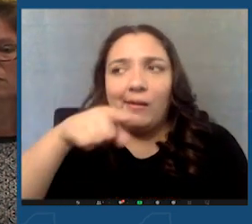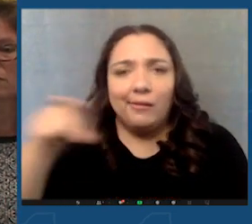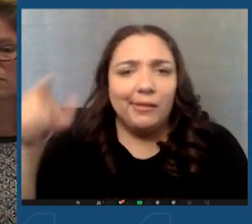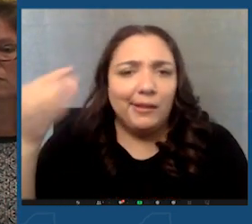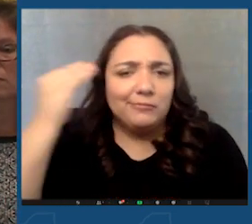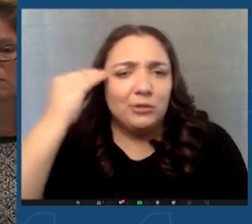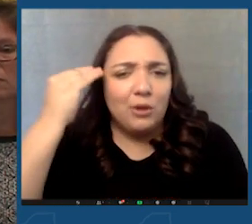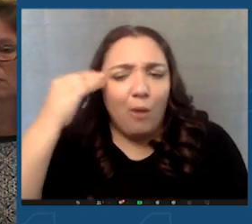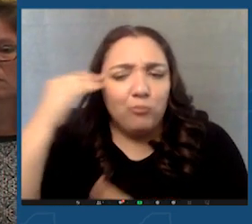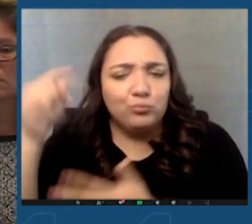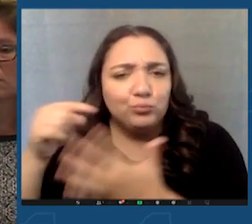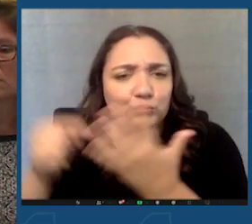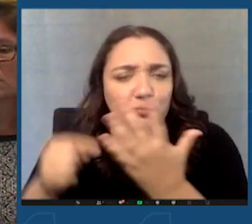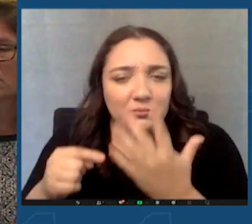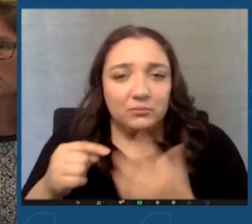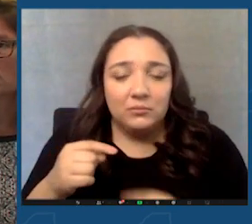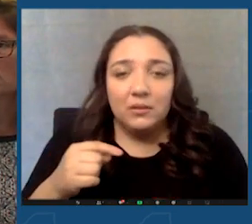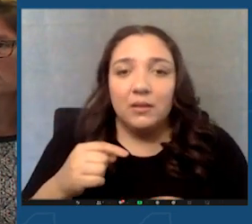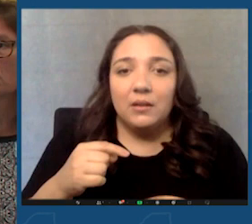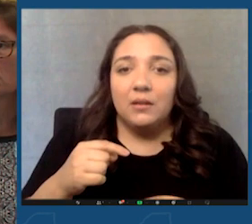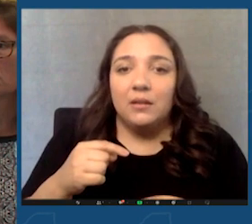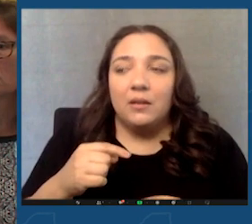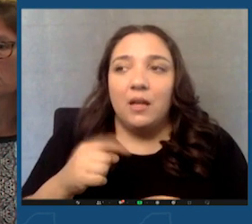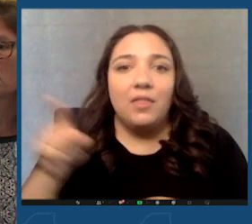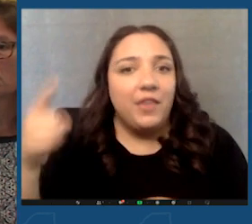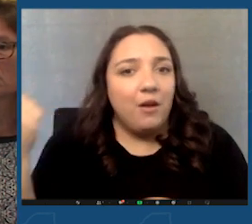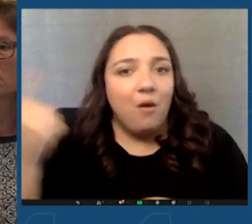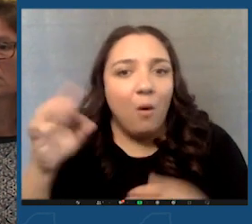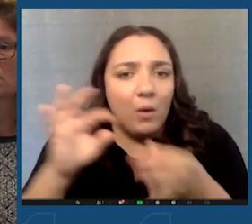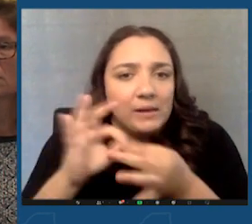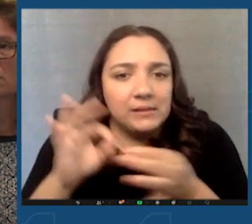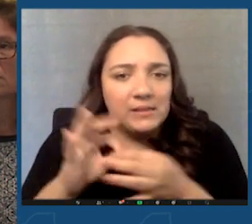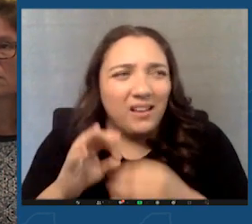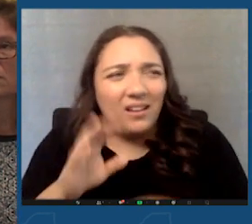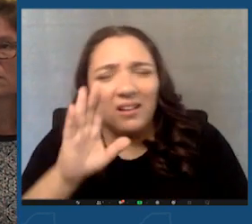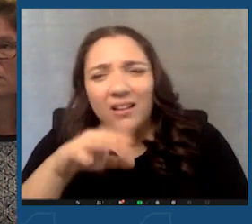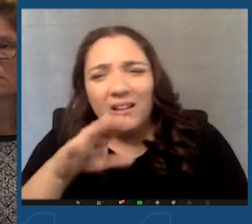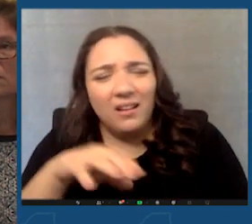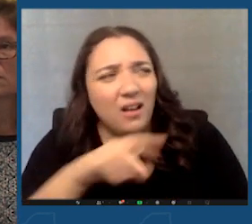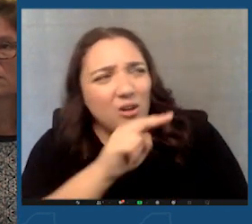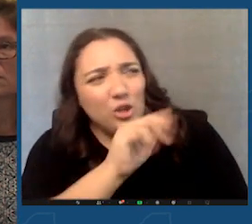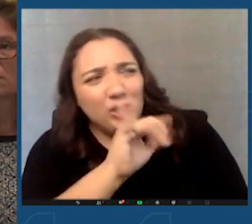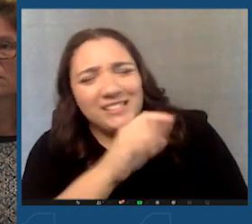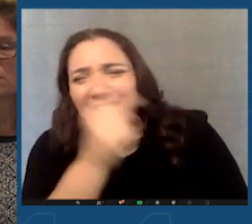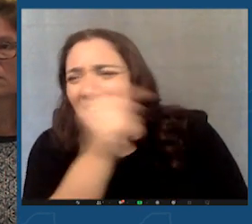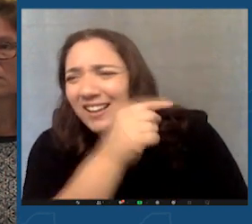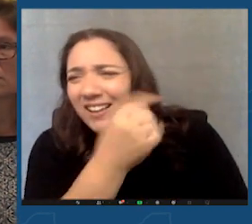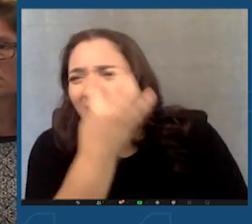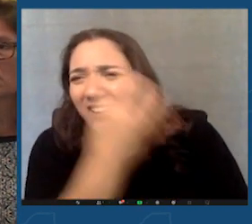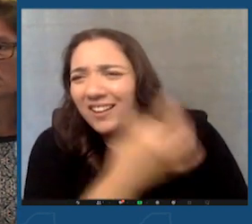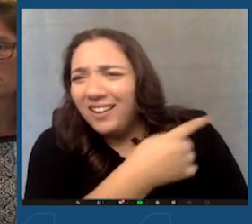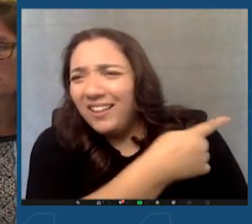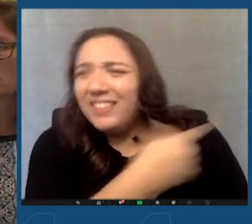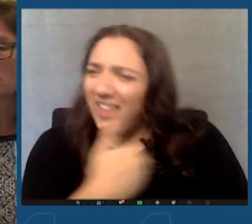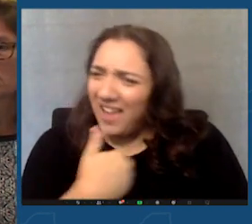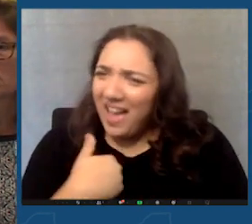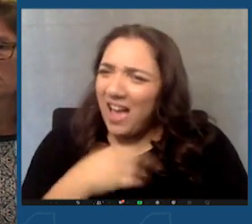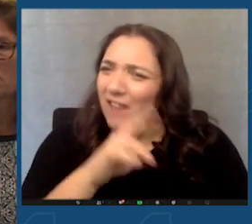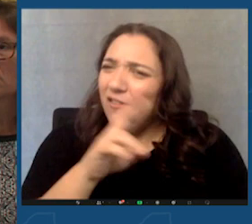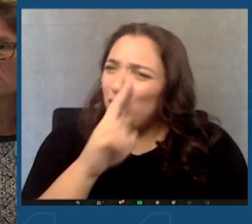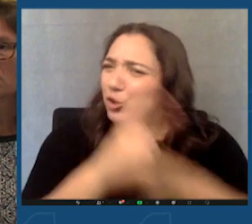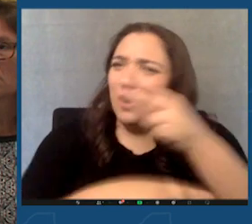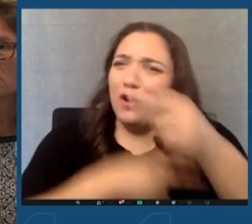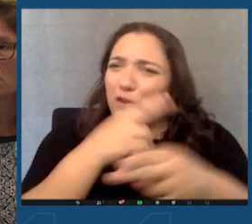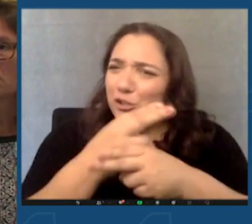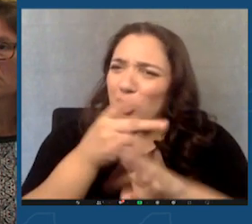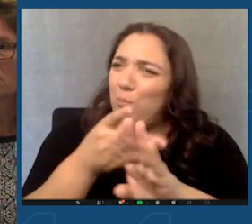say, hey, New York City, just a few miles that way, has UPK. What about us? And I think it really galvanized many